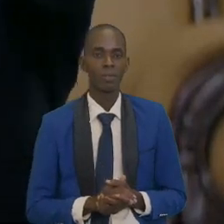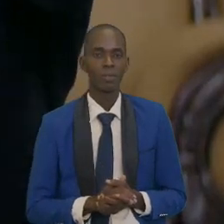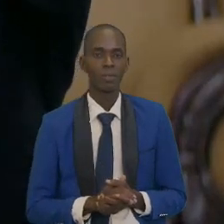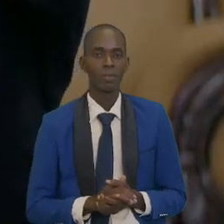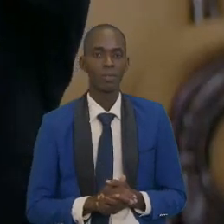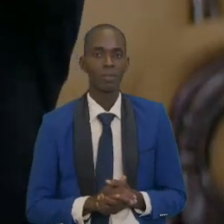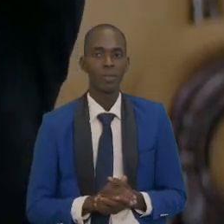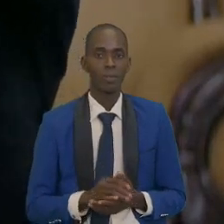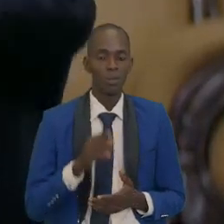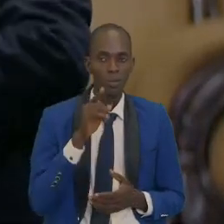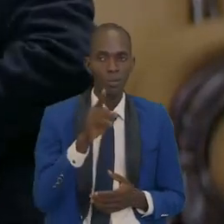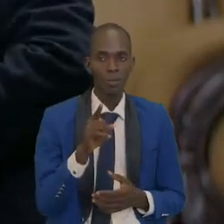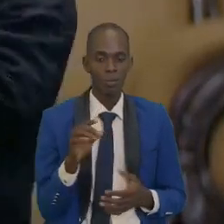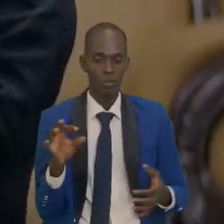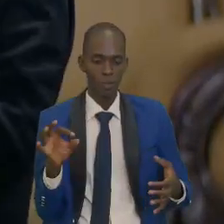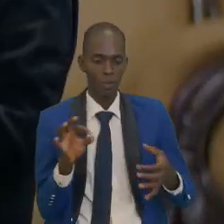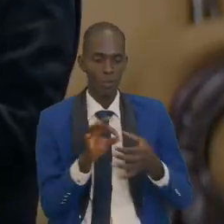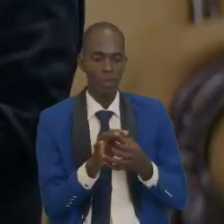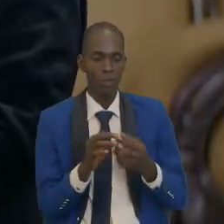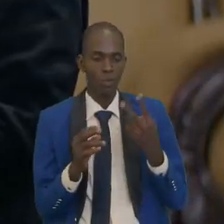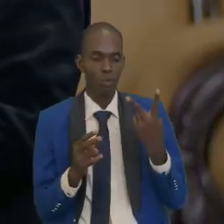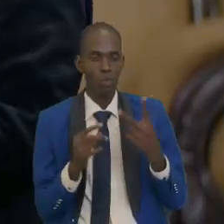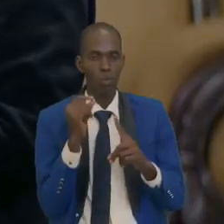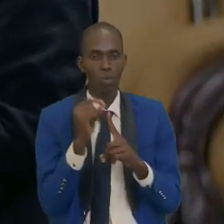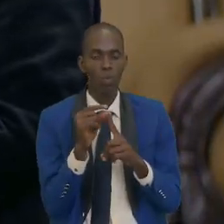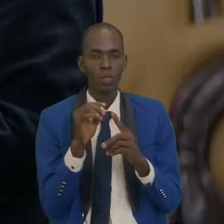connect to two words in your mind